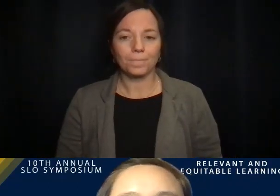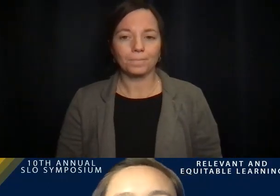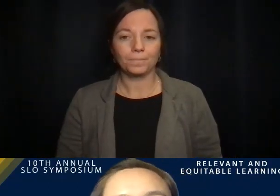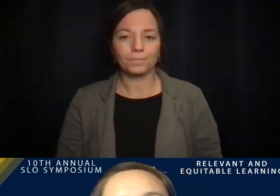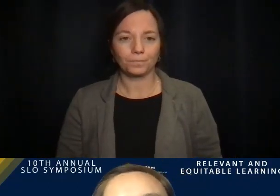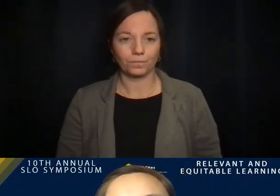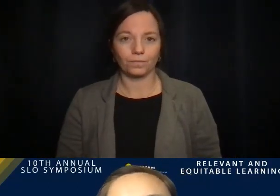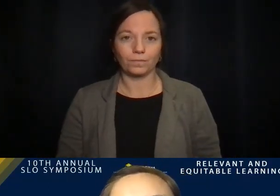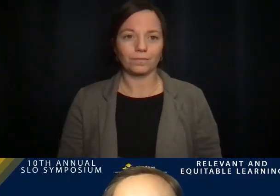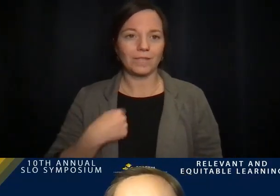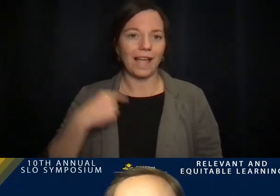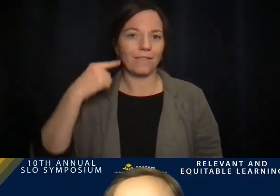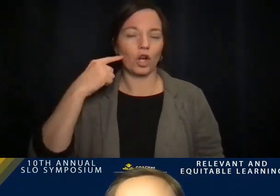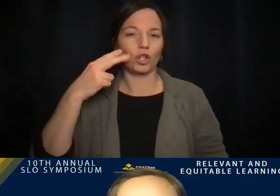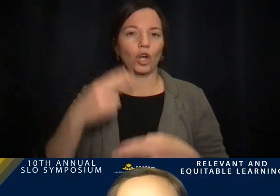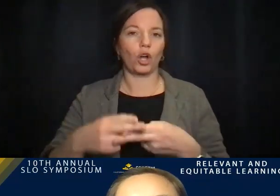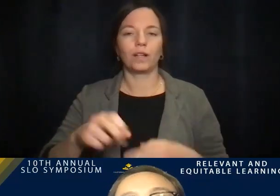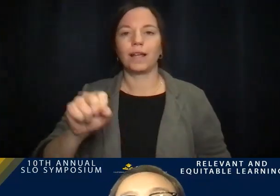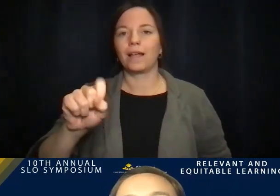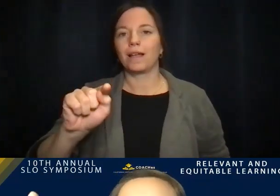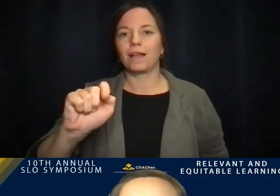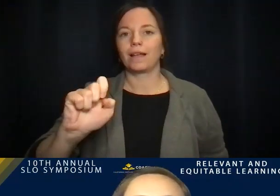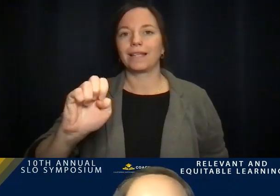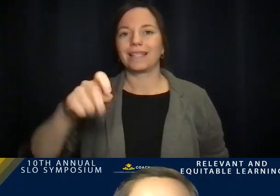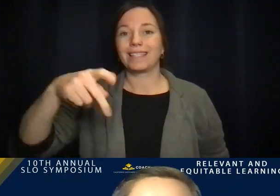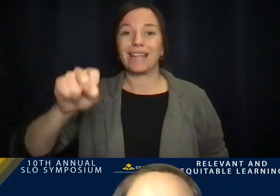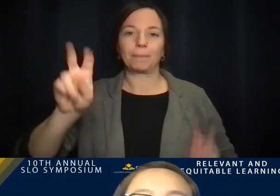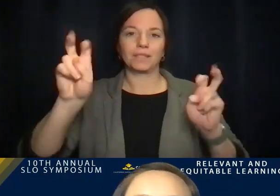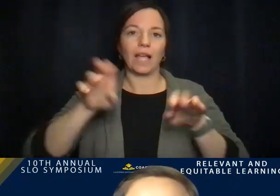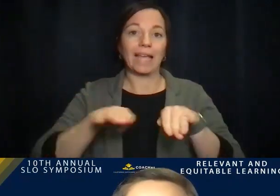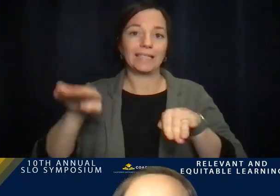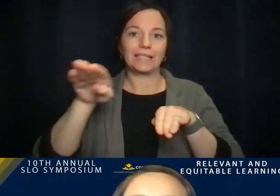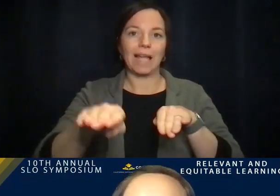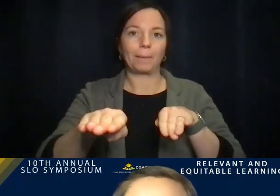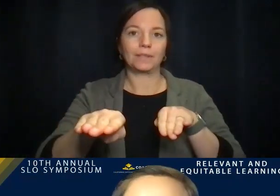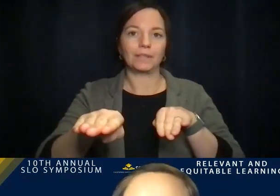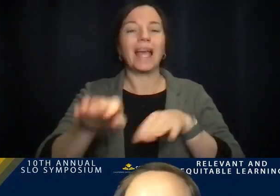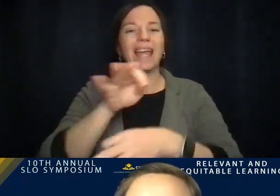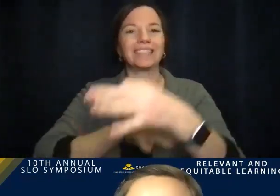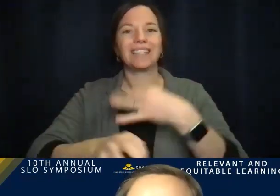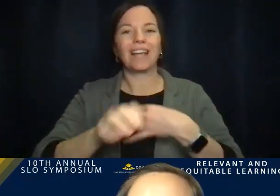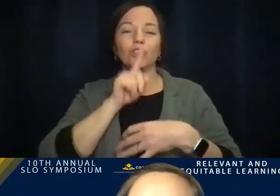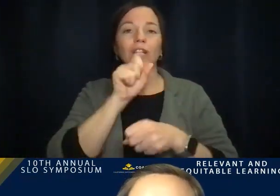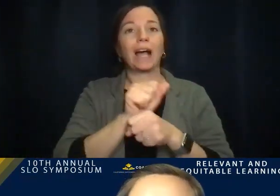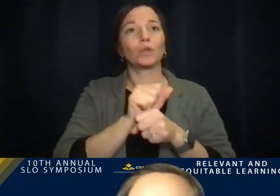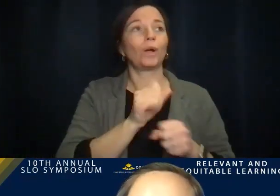what I've heard called steps beyond statements. And that's coming from, you know,